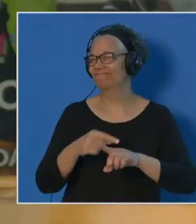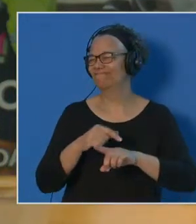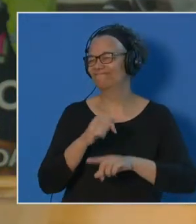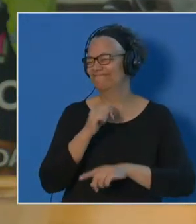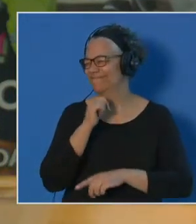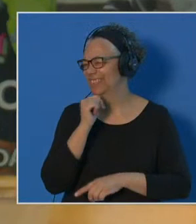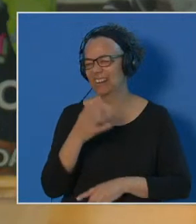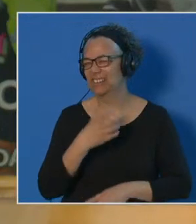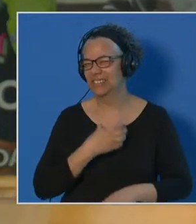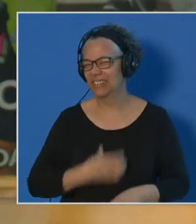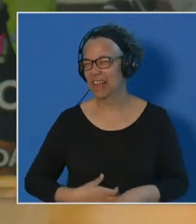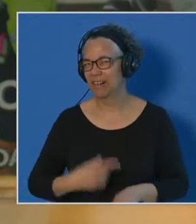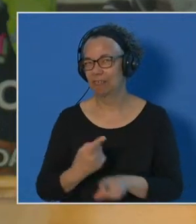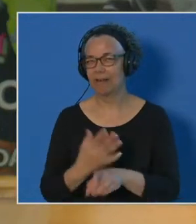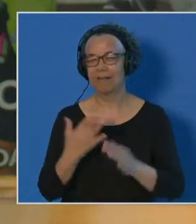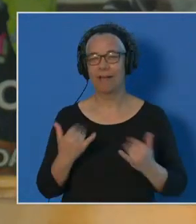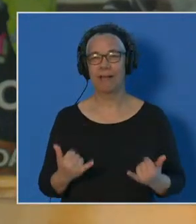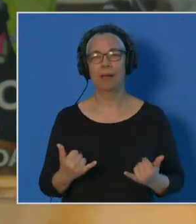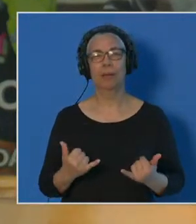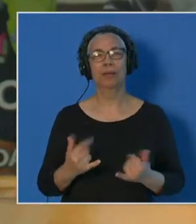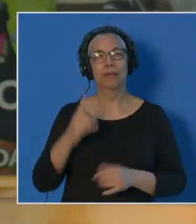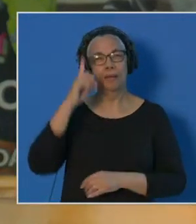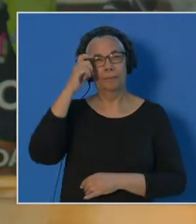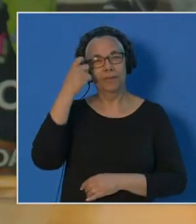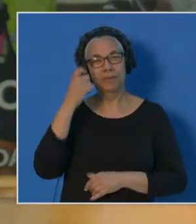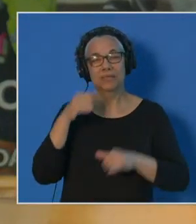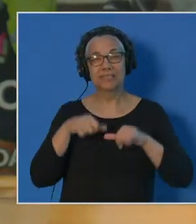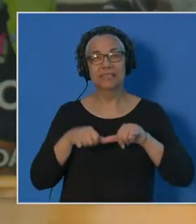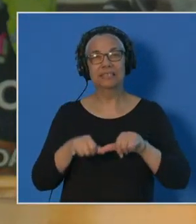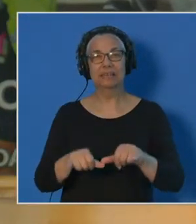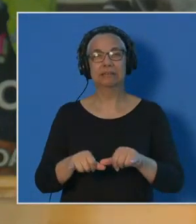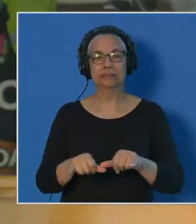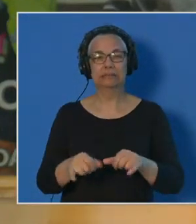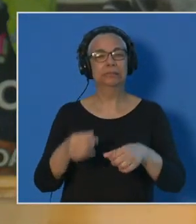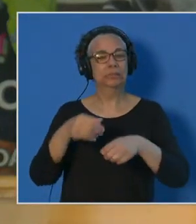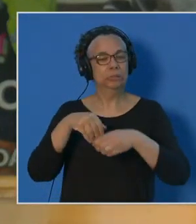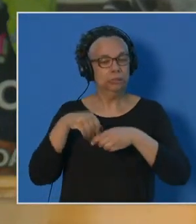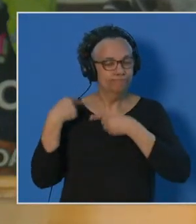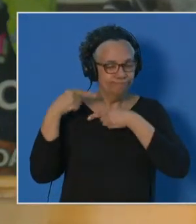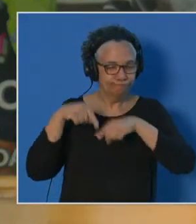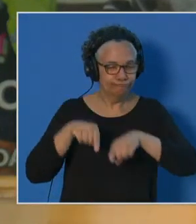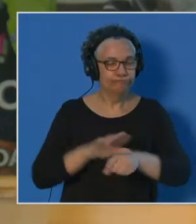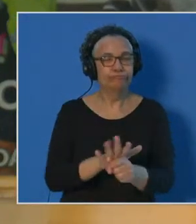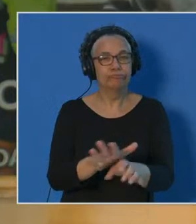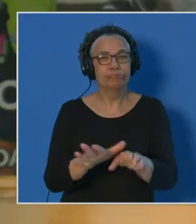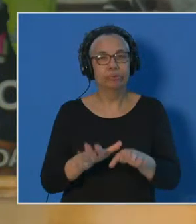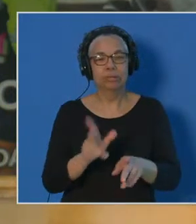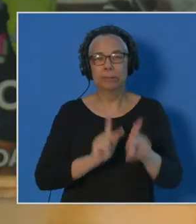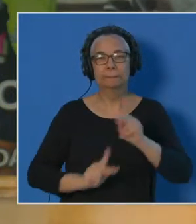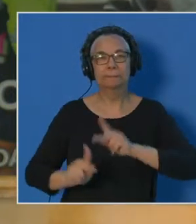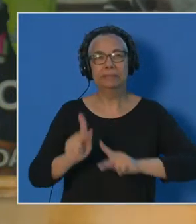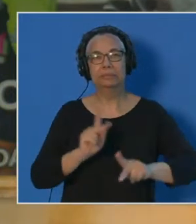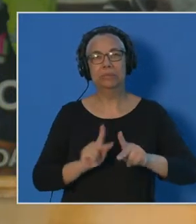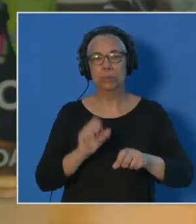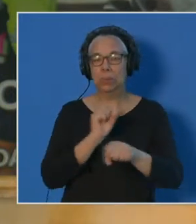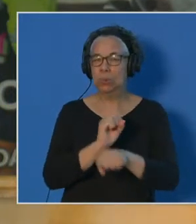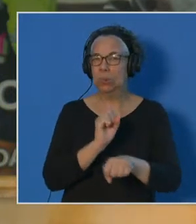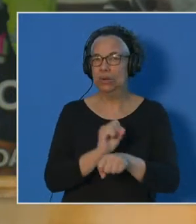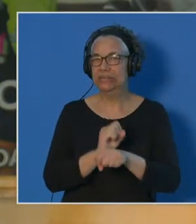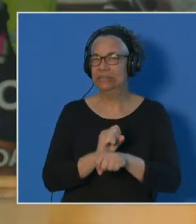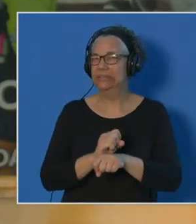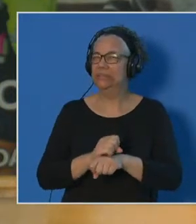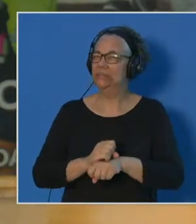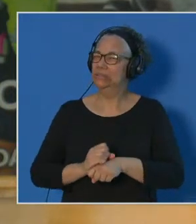clearly, at this point, simply because we are still, again, in a pandemic, and we are dealing with persons that are working with very